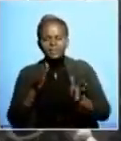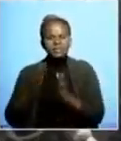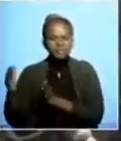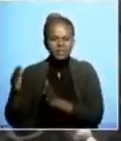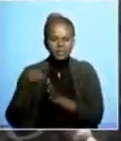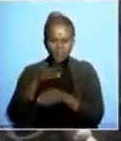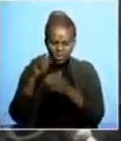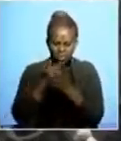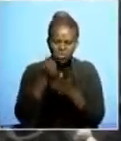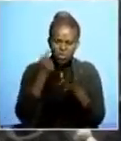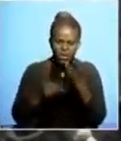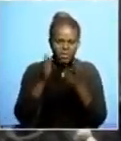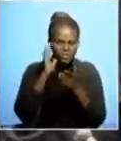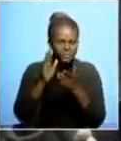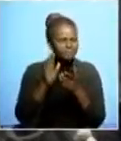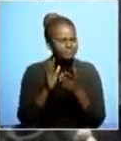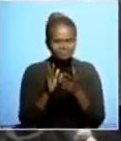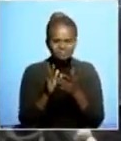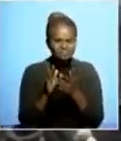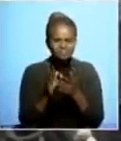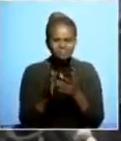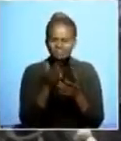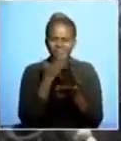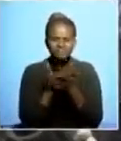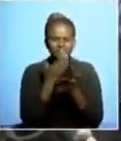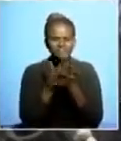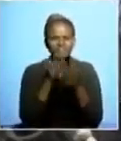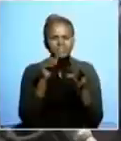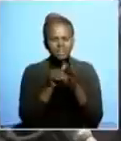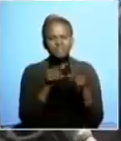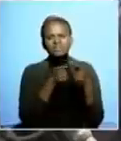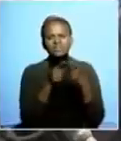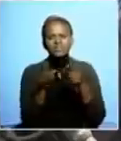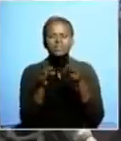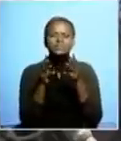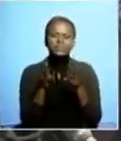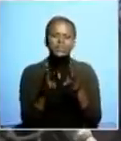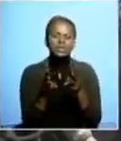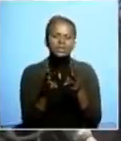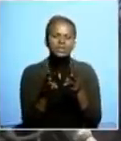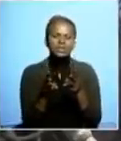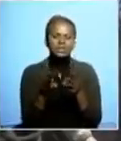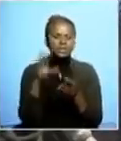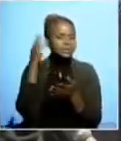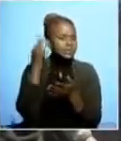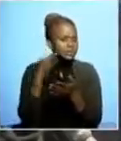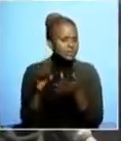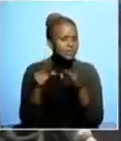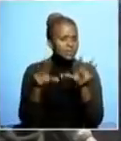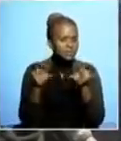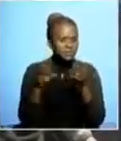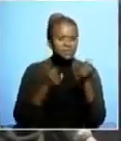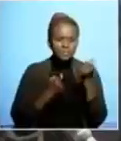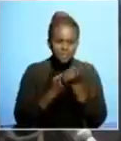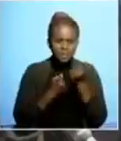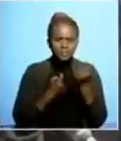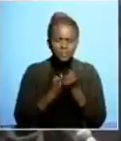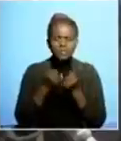all that will go down the drain on the consumption side. Secretary of the Cabinet, support this